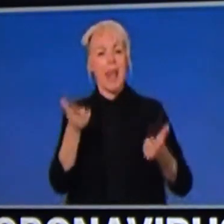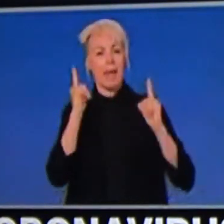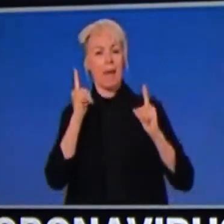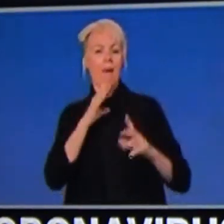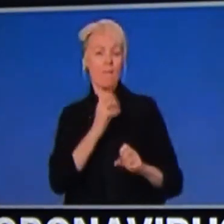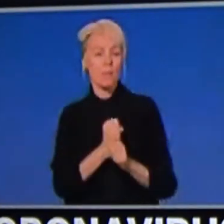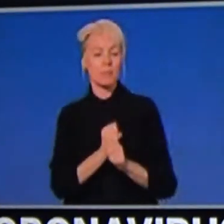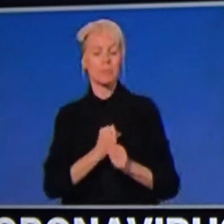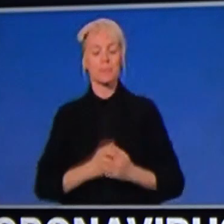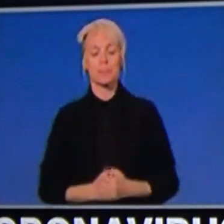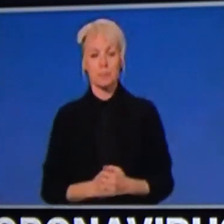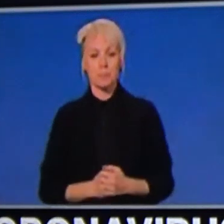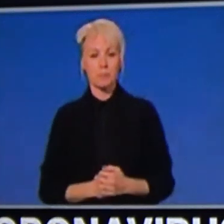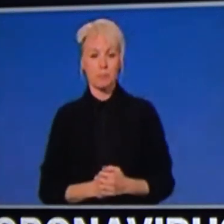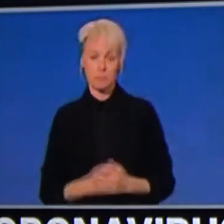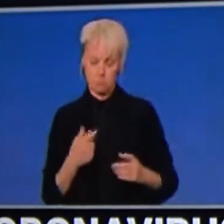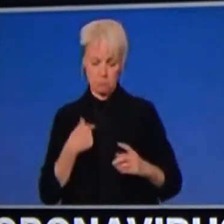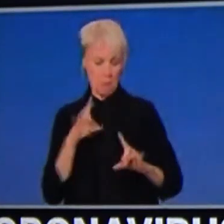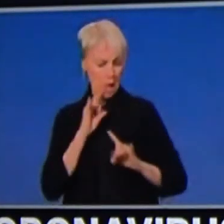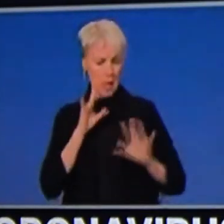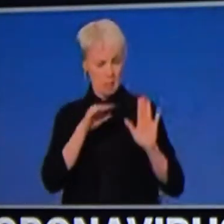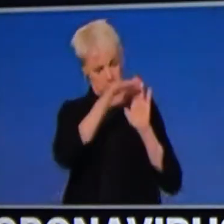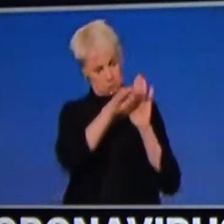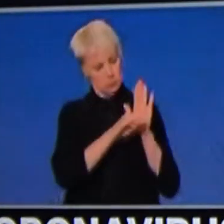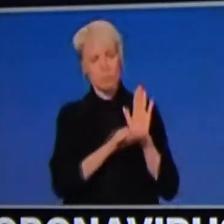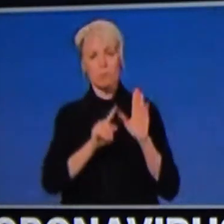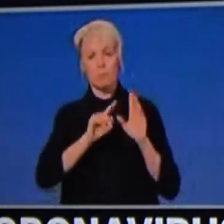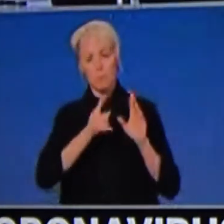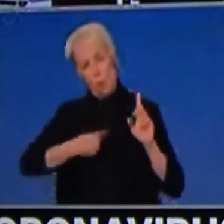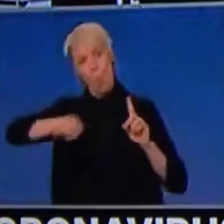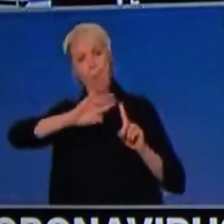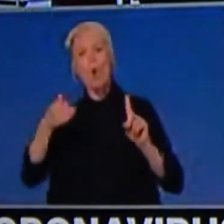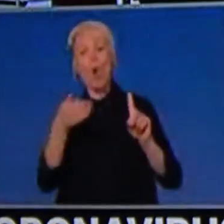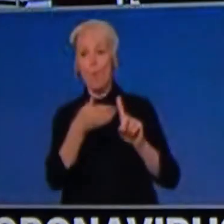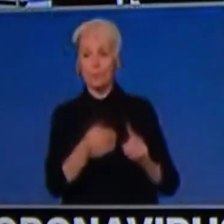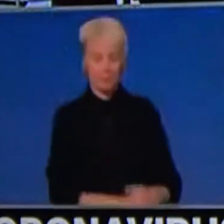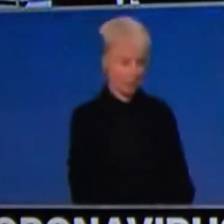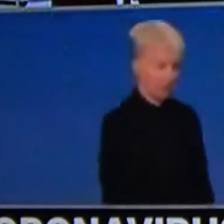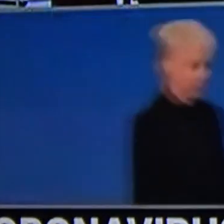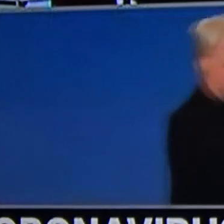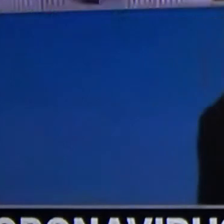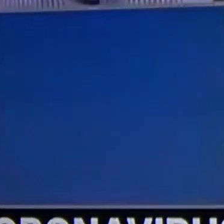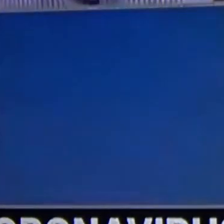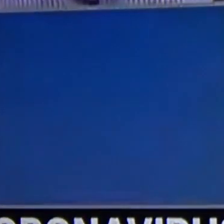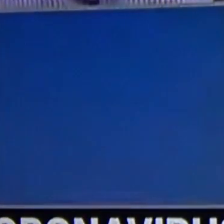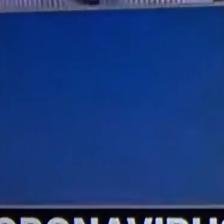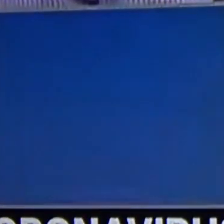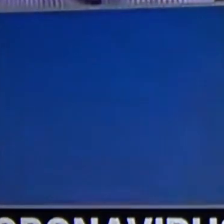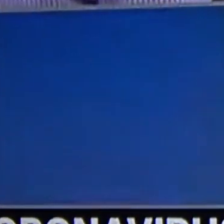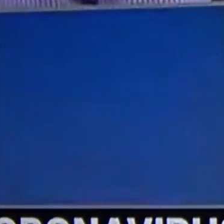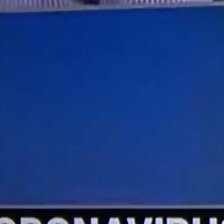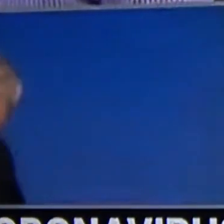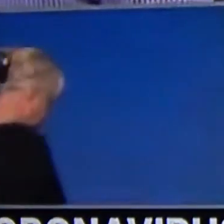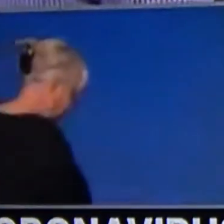the priorities are and where we would like to ultimately be. Sam? The principles that you've outlined here, I think we